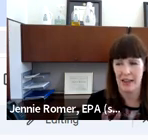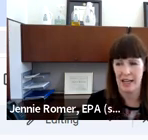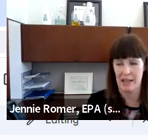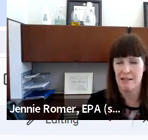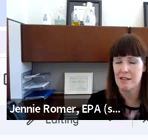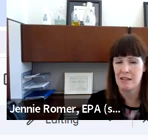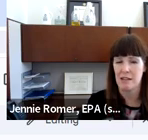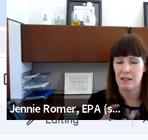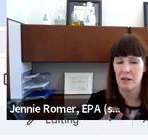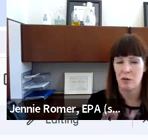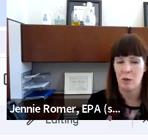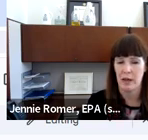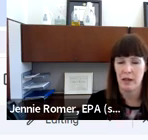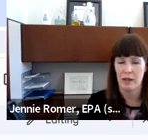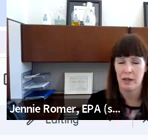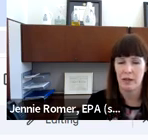how to tie that in